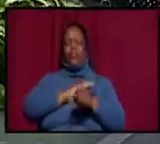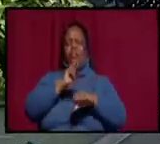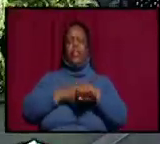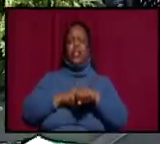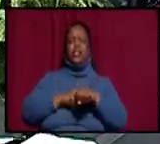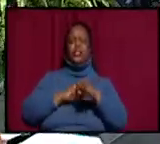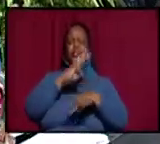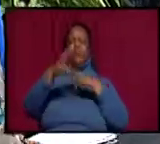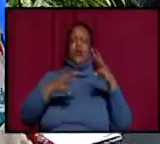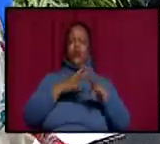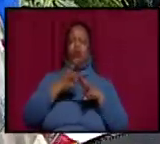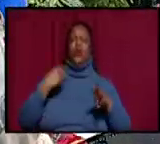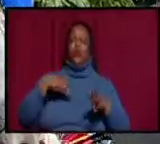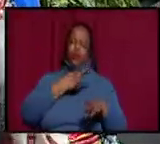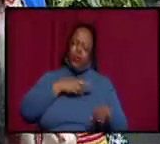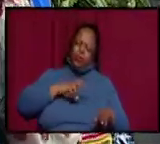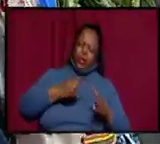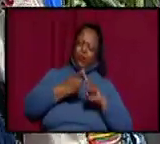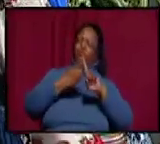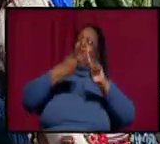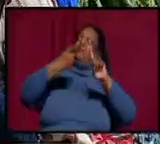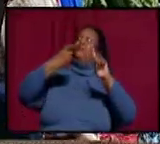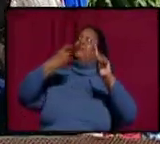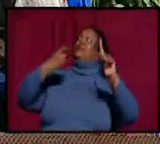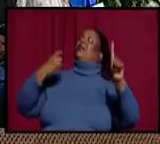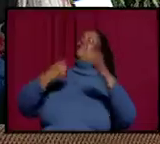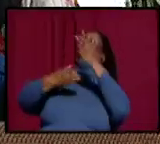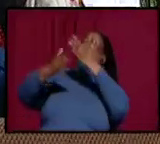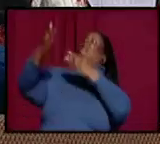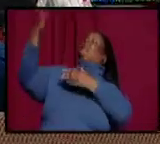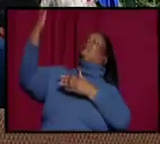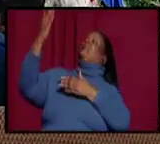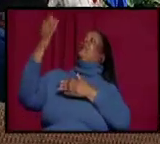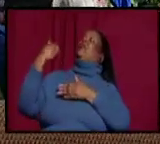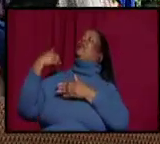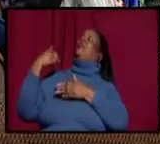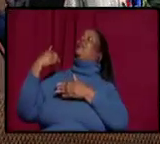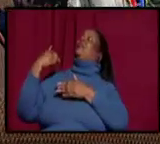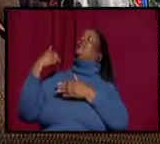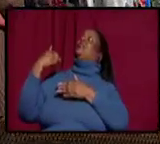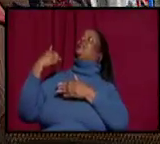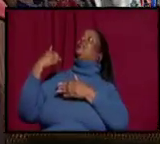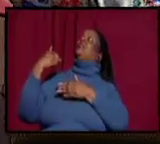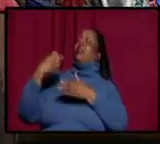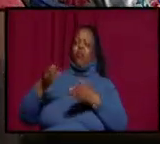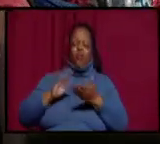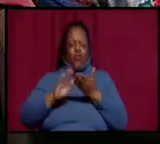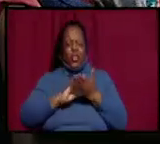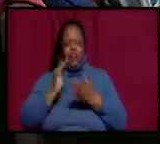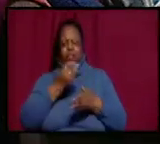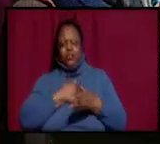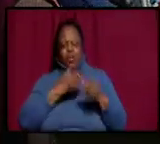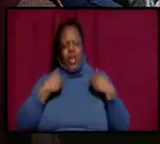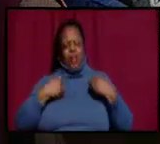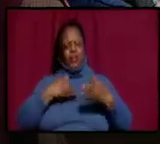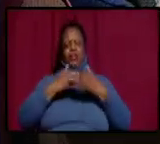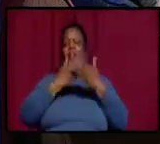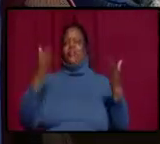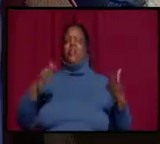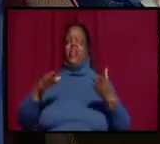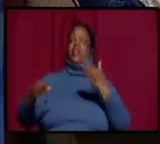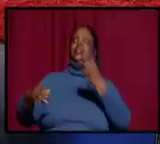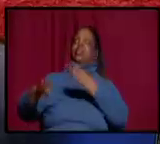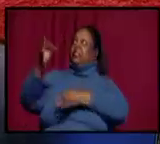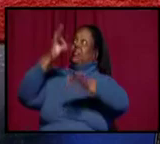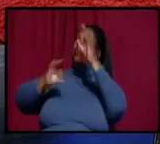from turning away from you in the name of Jesus. God, forgive us for having idols and putting things before you,